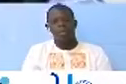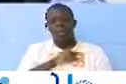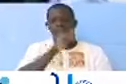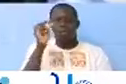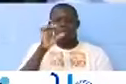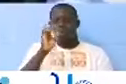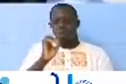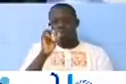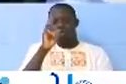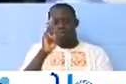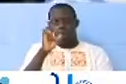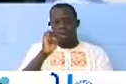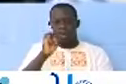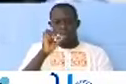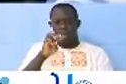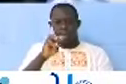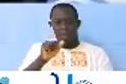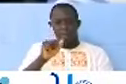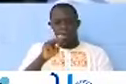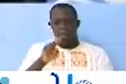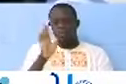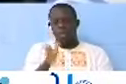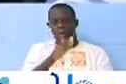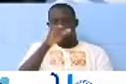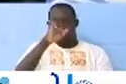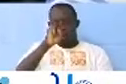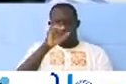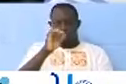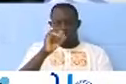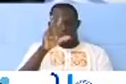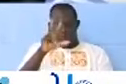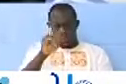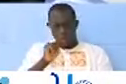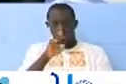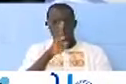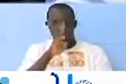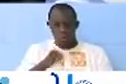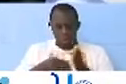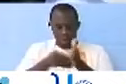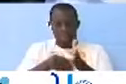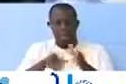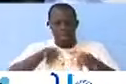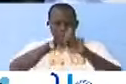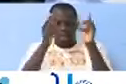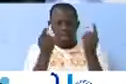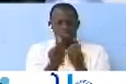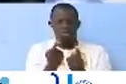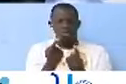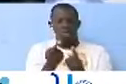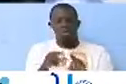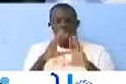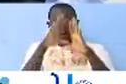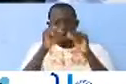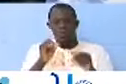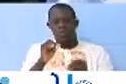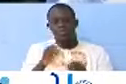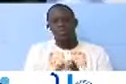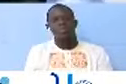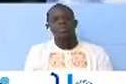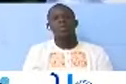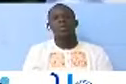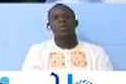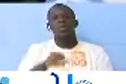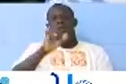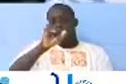Allah. Now it is Usman Sow who is leading the department. And which Yankuba are you referring to? What's his surname? Yankuba.